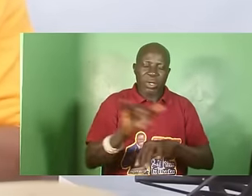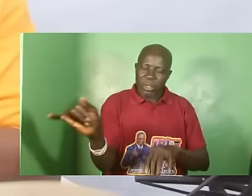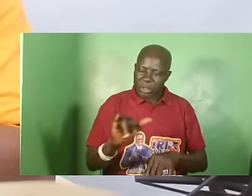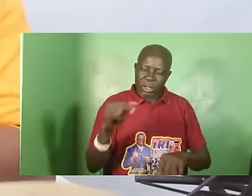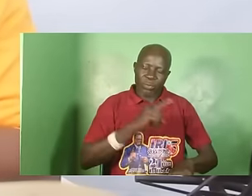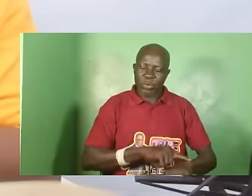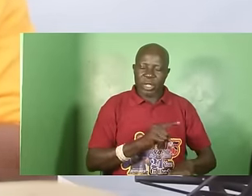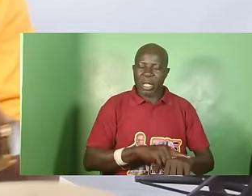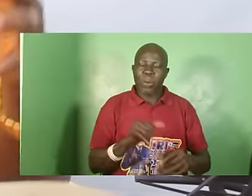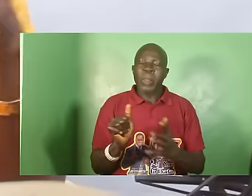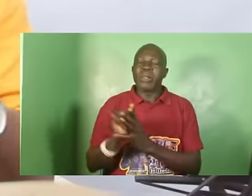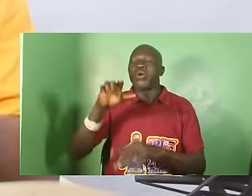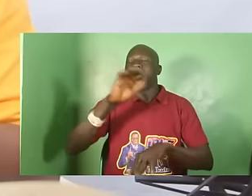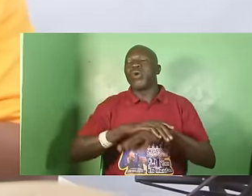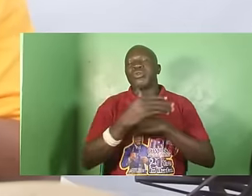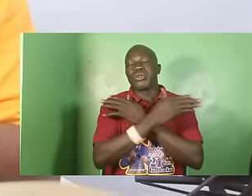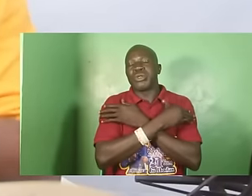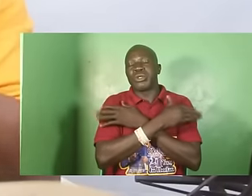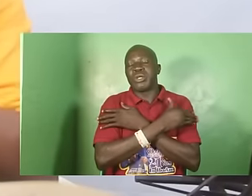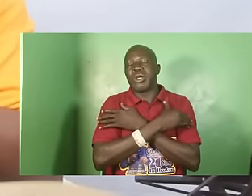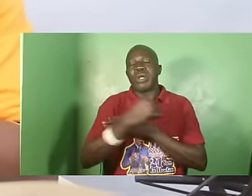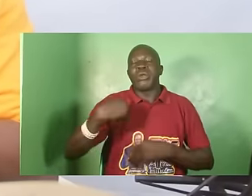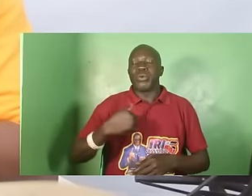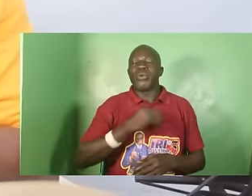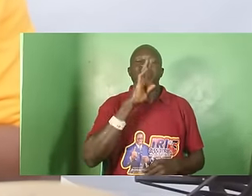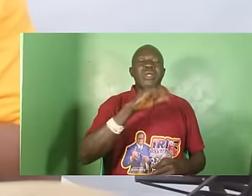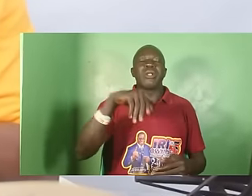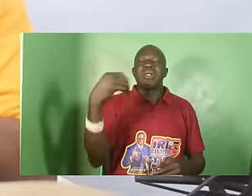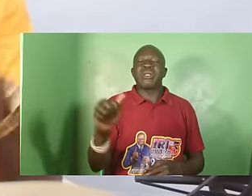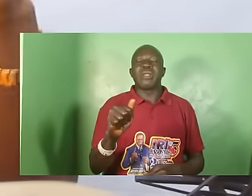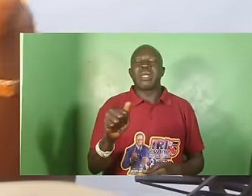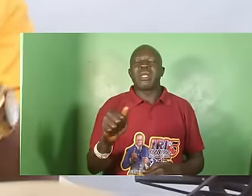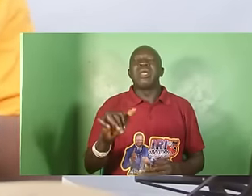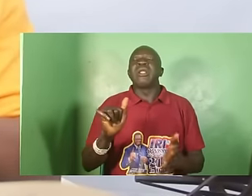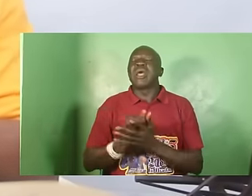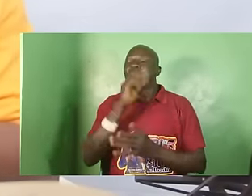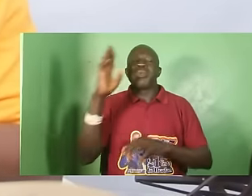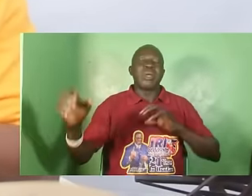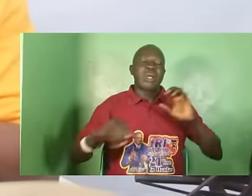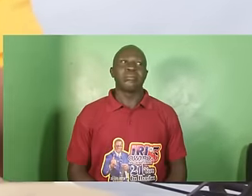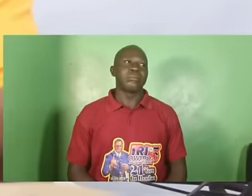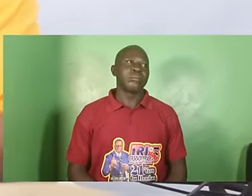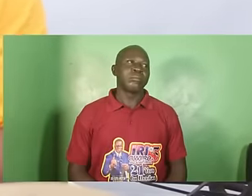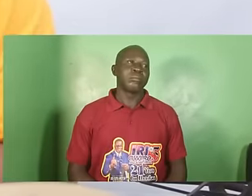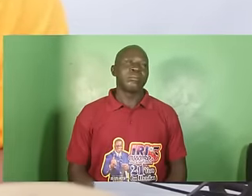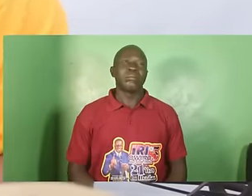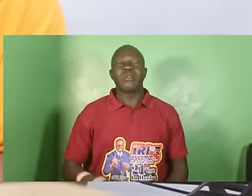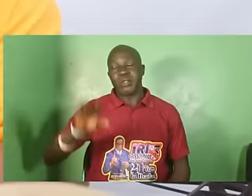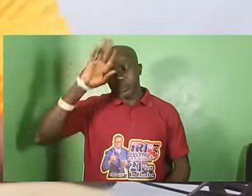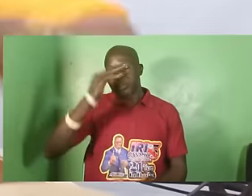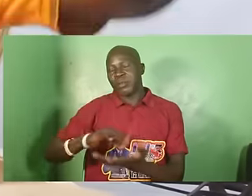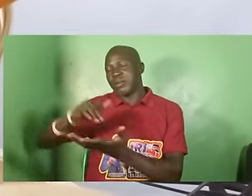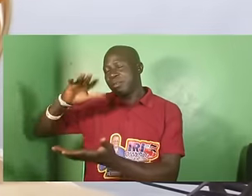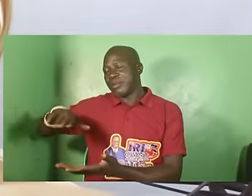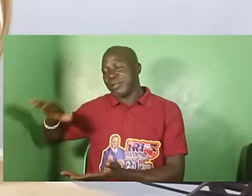ago mefa ni. To see. About the Sunday. On Sunday. Awaji ago mewa. It's be 10. Nye waji ajodo mo. It's an anniversary. Enya mologo.